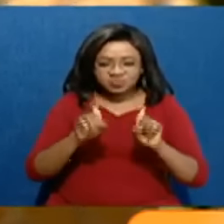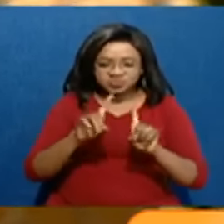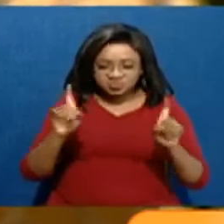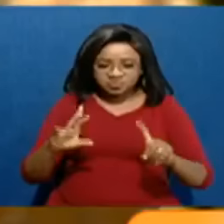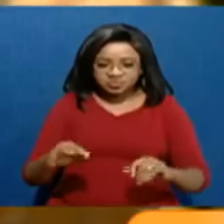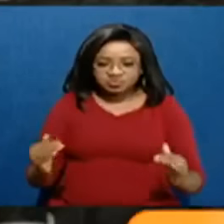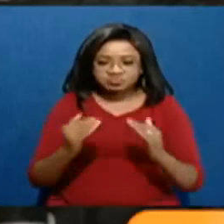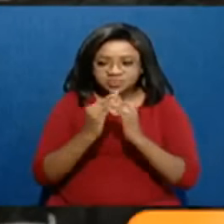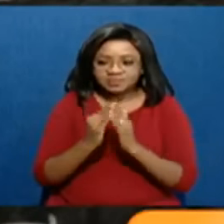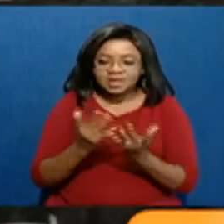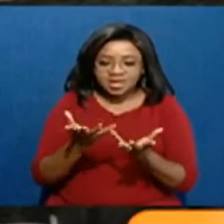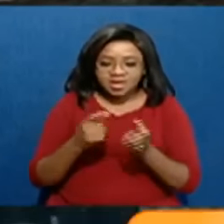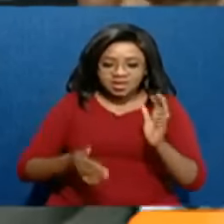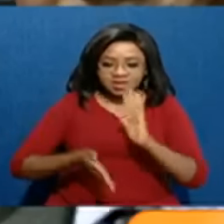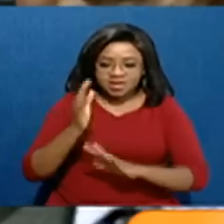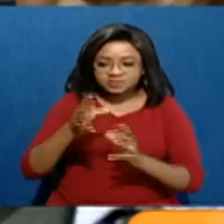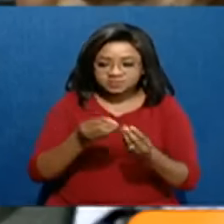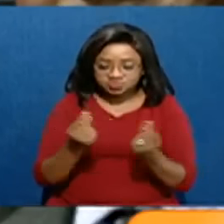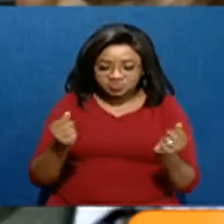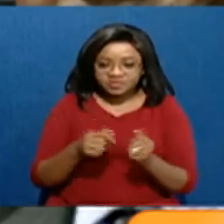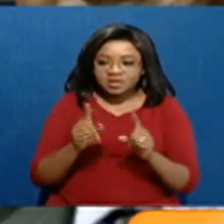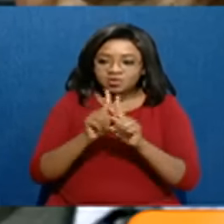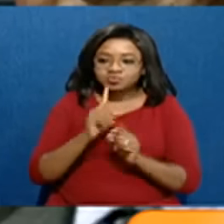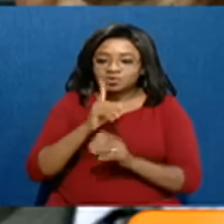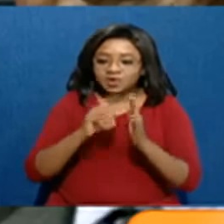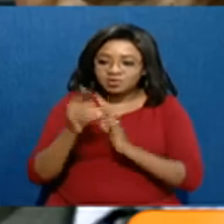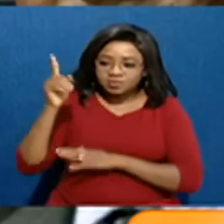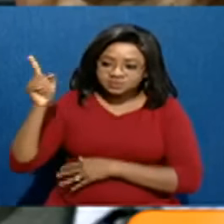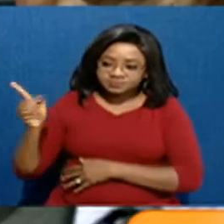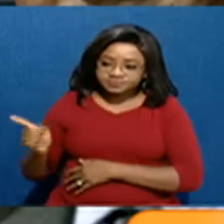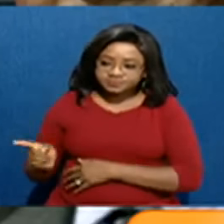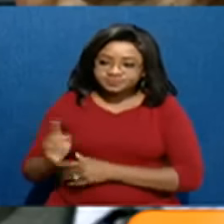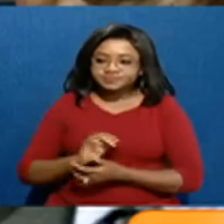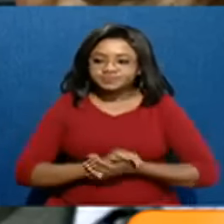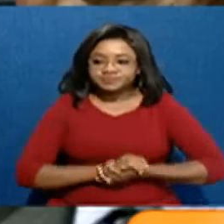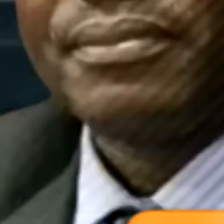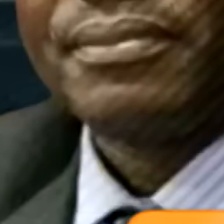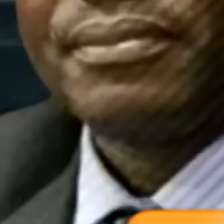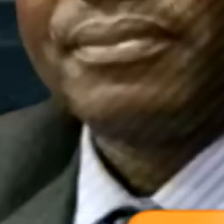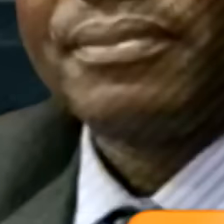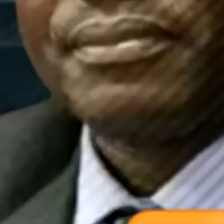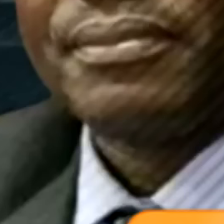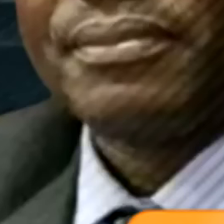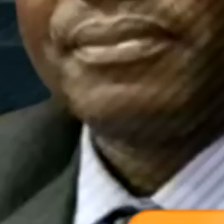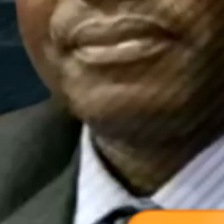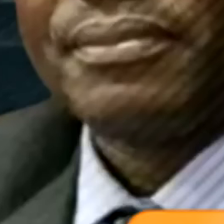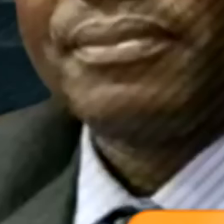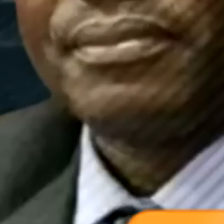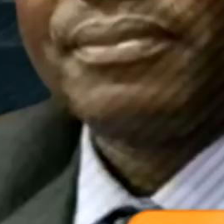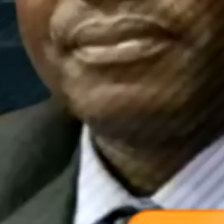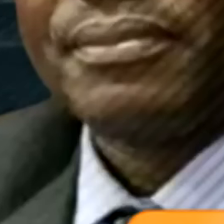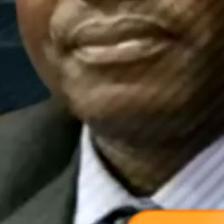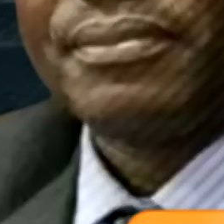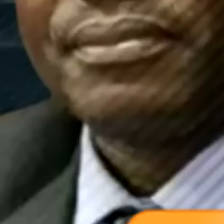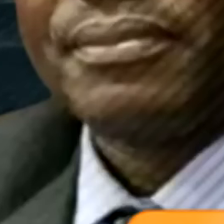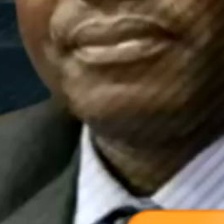requires urgent hearing. He ordered that all pleadings be served to all parties immediately and that